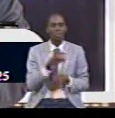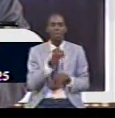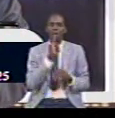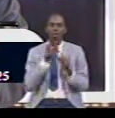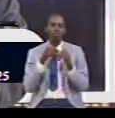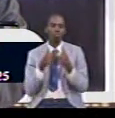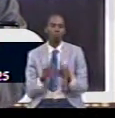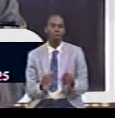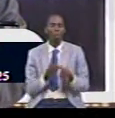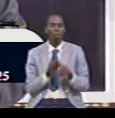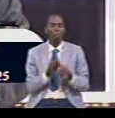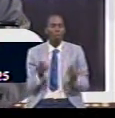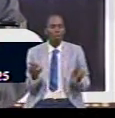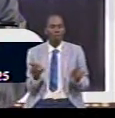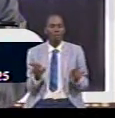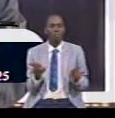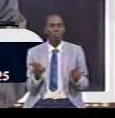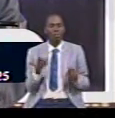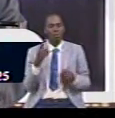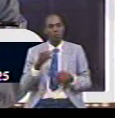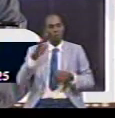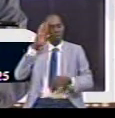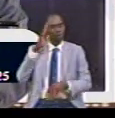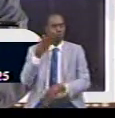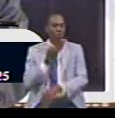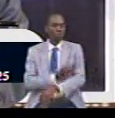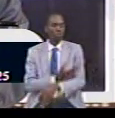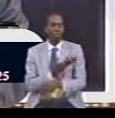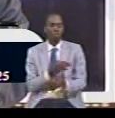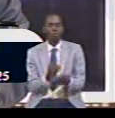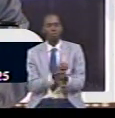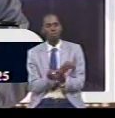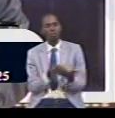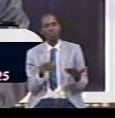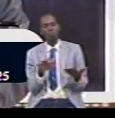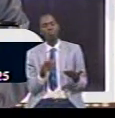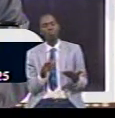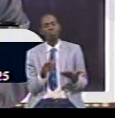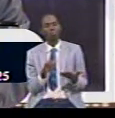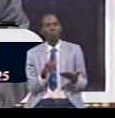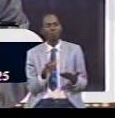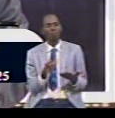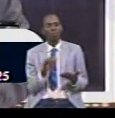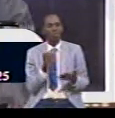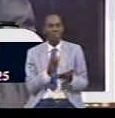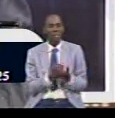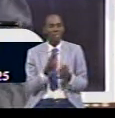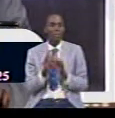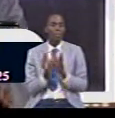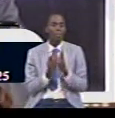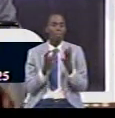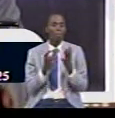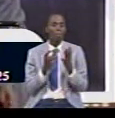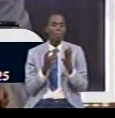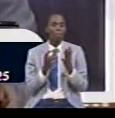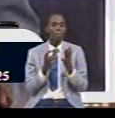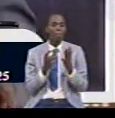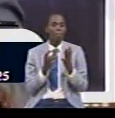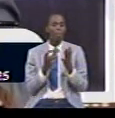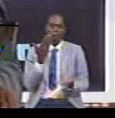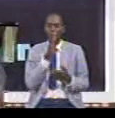lost but the son of perdition, that the scripture might